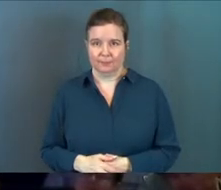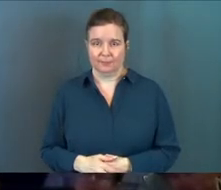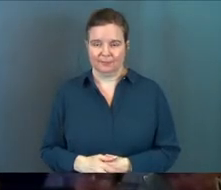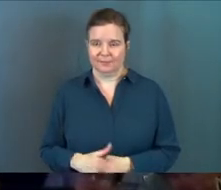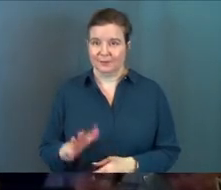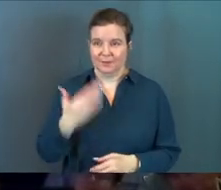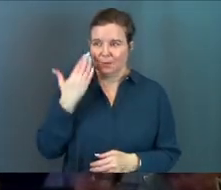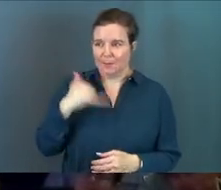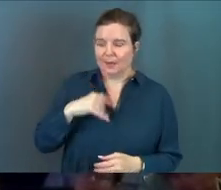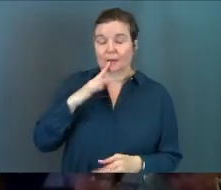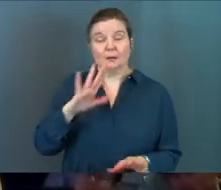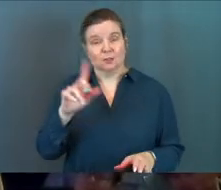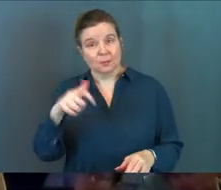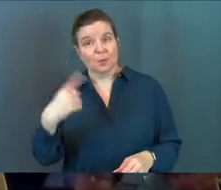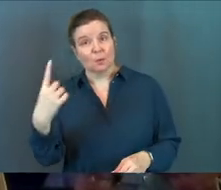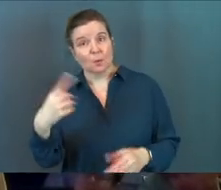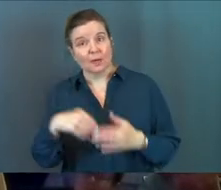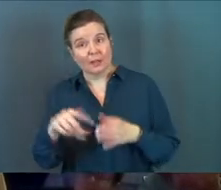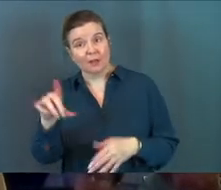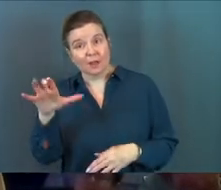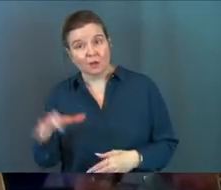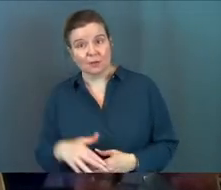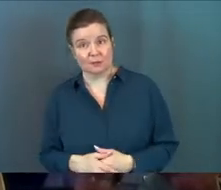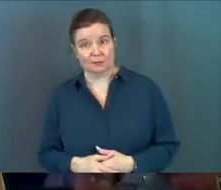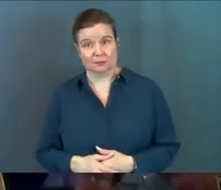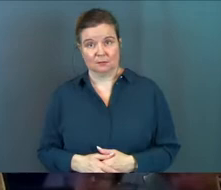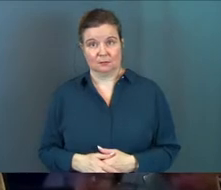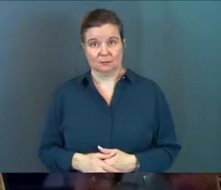You're like, you don't know my kid. But it should be the one in the hundred.